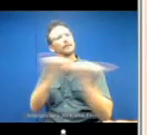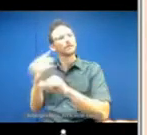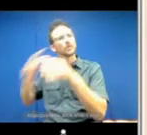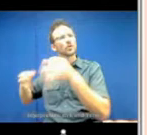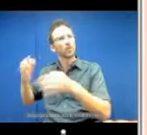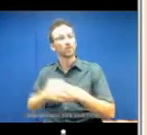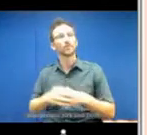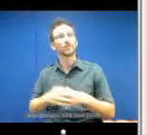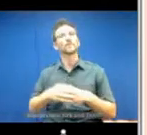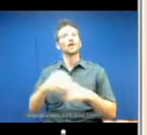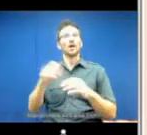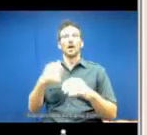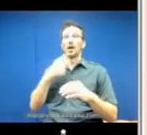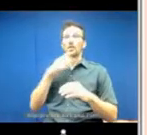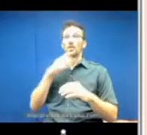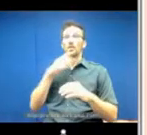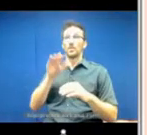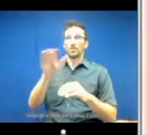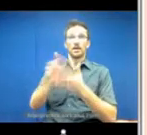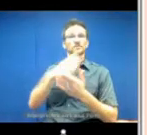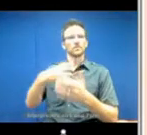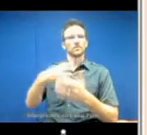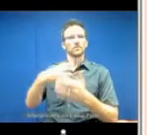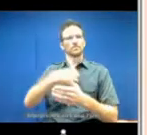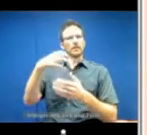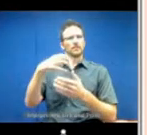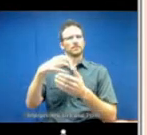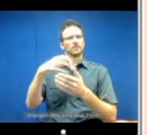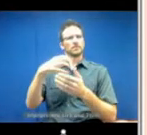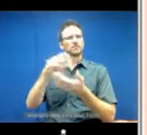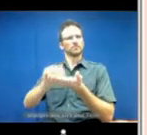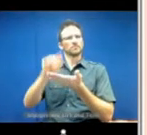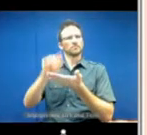as I mentioned, and I may have questions about